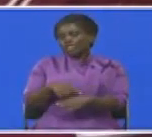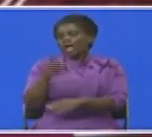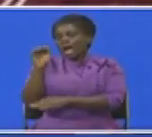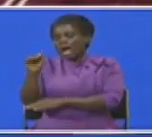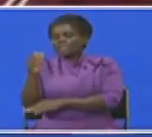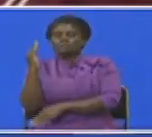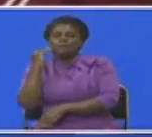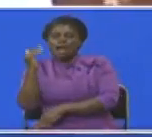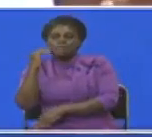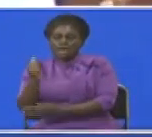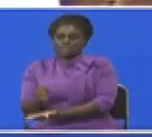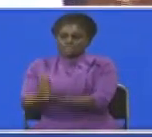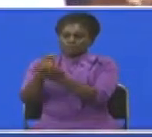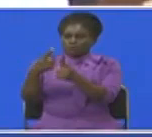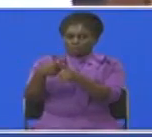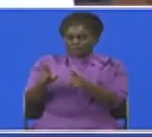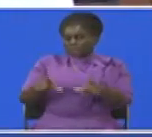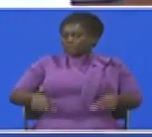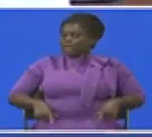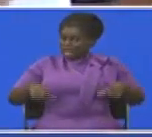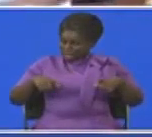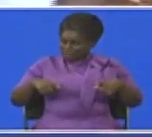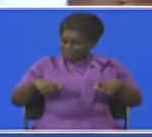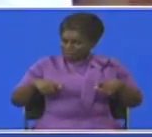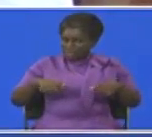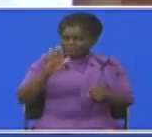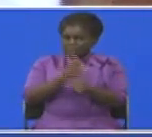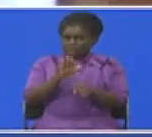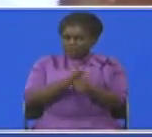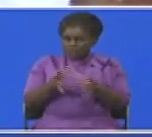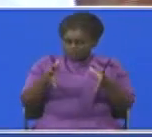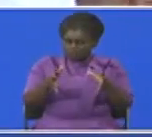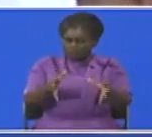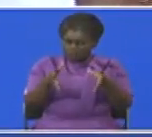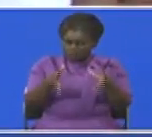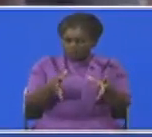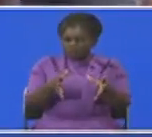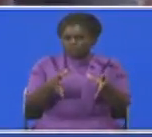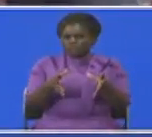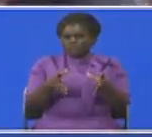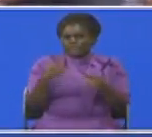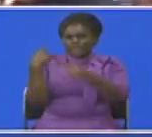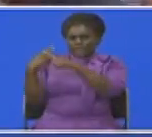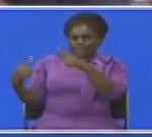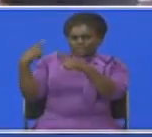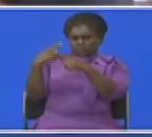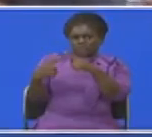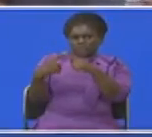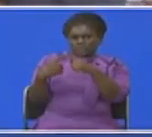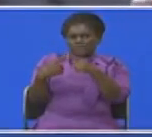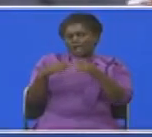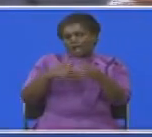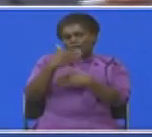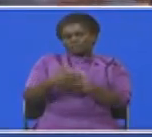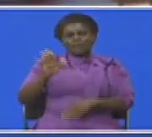for emotional support. But as life would have it, many are forced to undertake this hard task with the burden of grief after